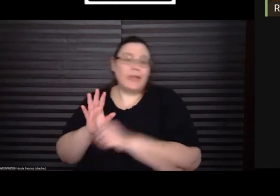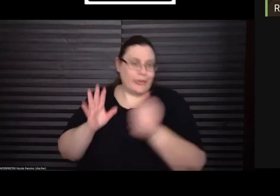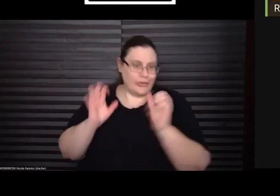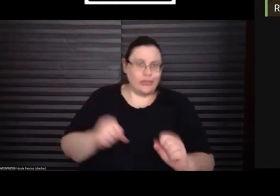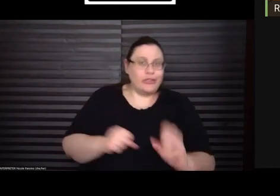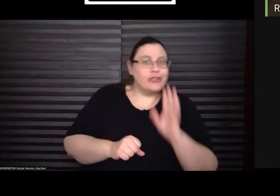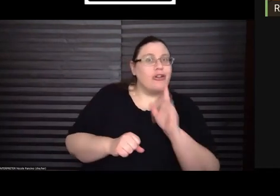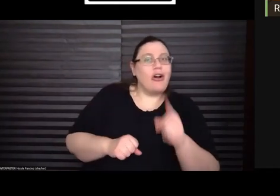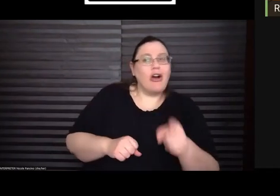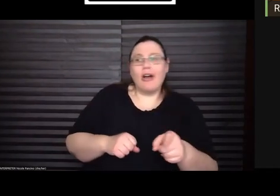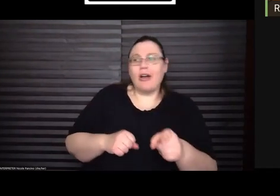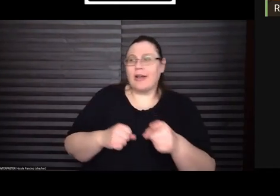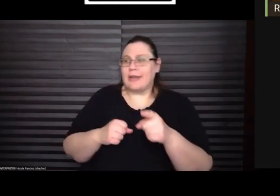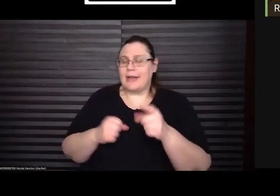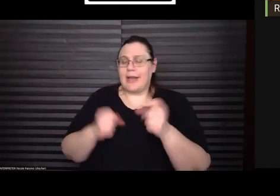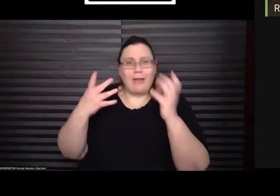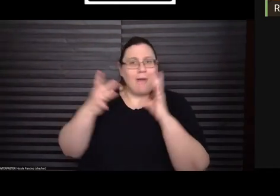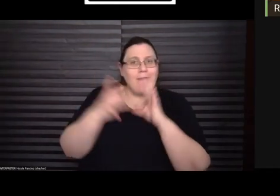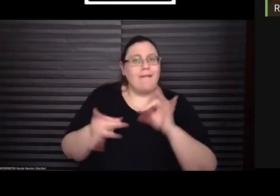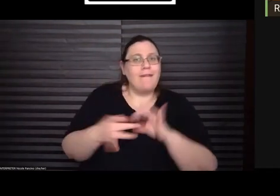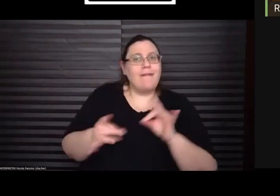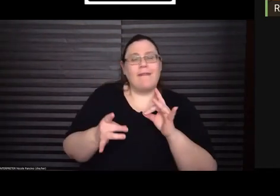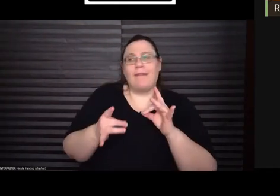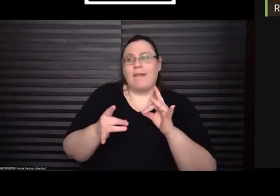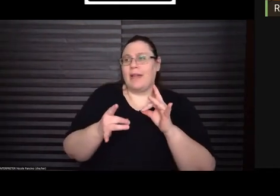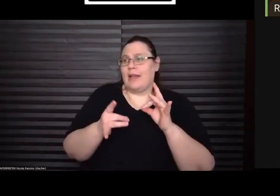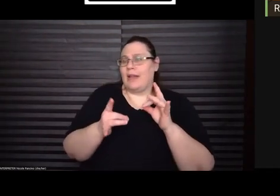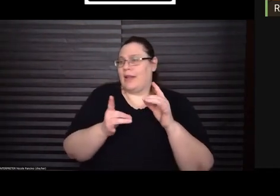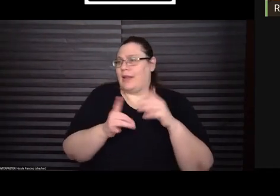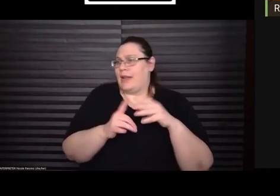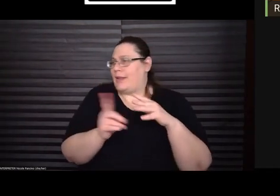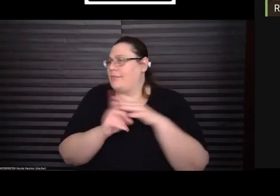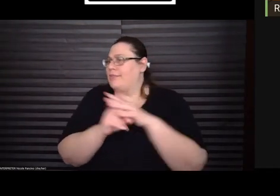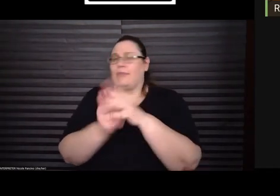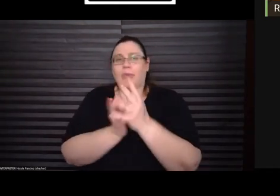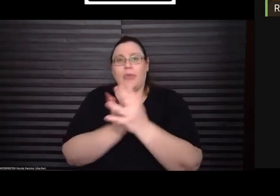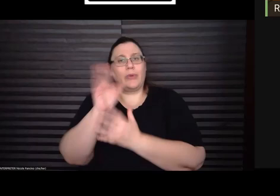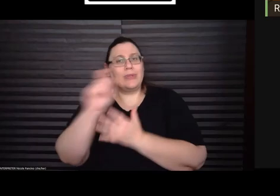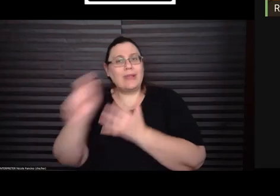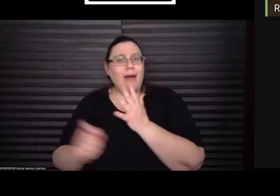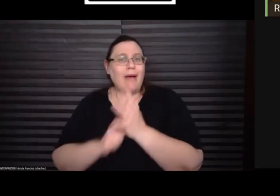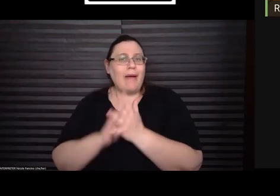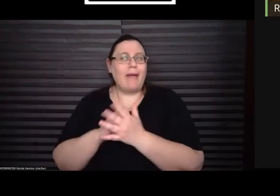speak. They have a lot to say, like they're woven through time.